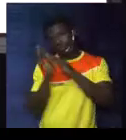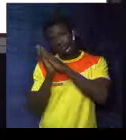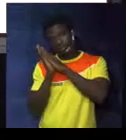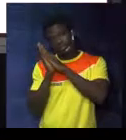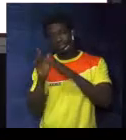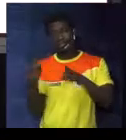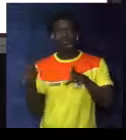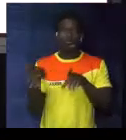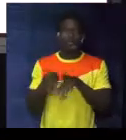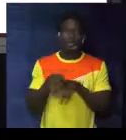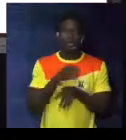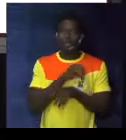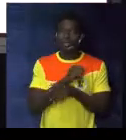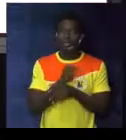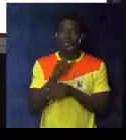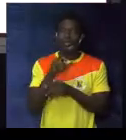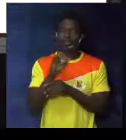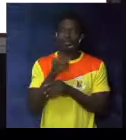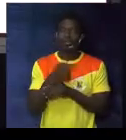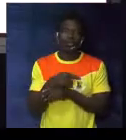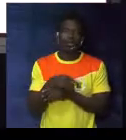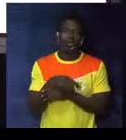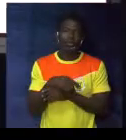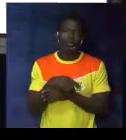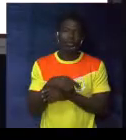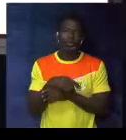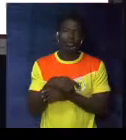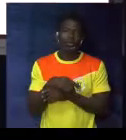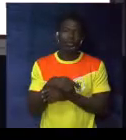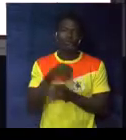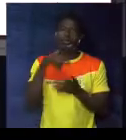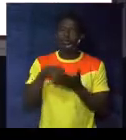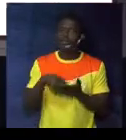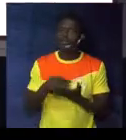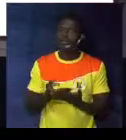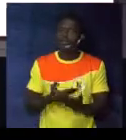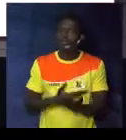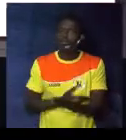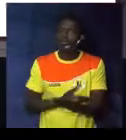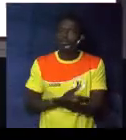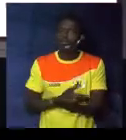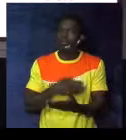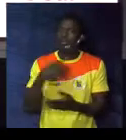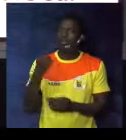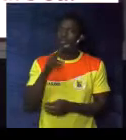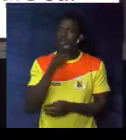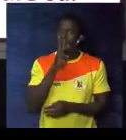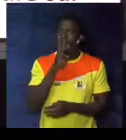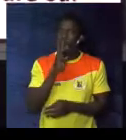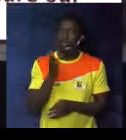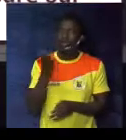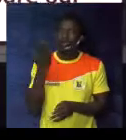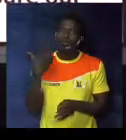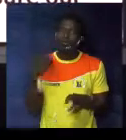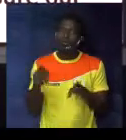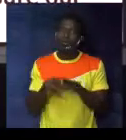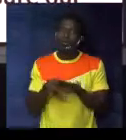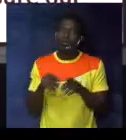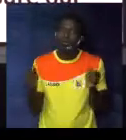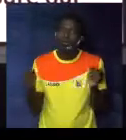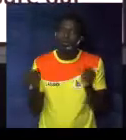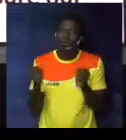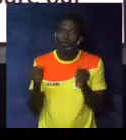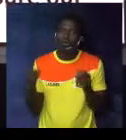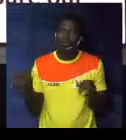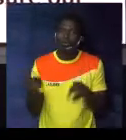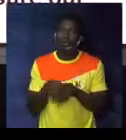Last night, Amarachi slept like a log. This morning, the water was as cold